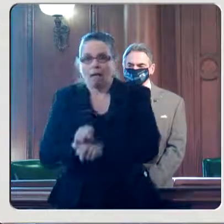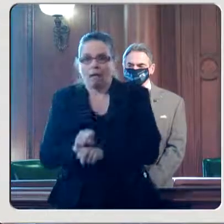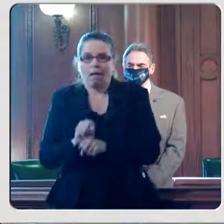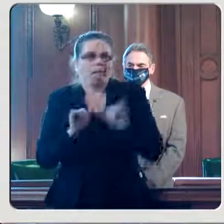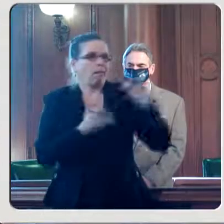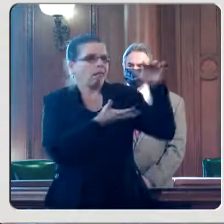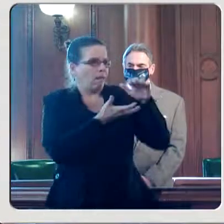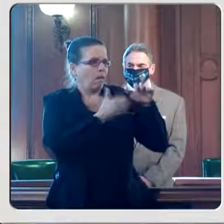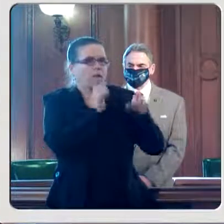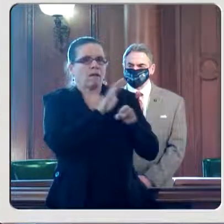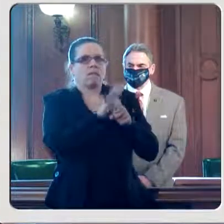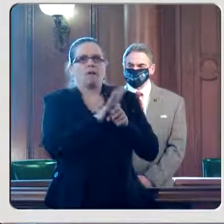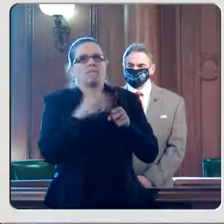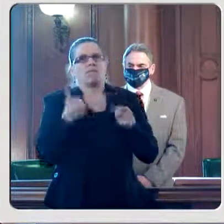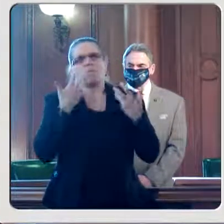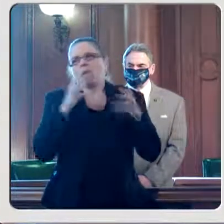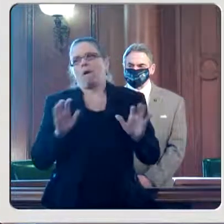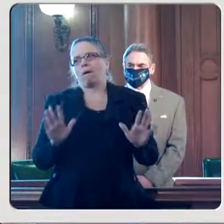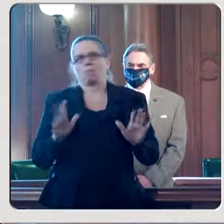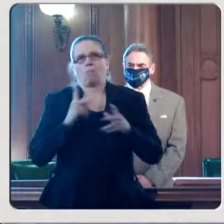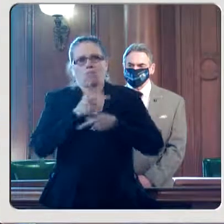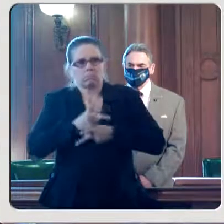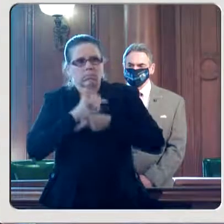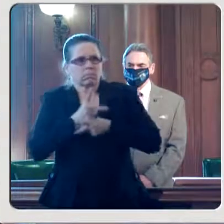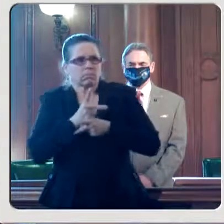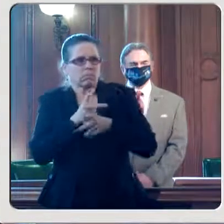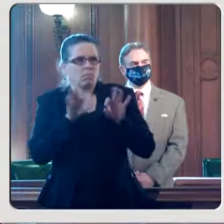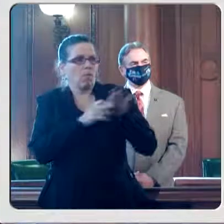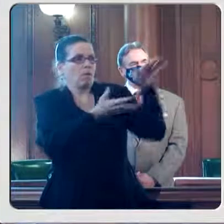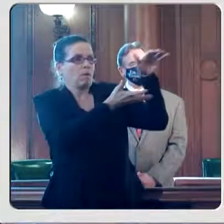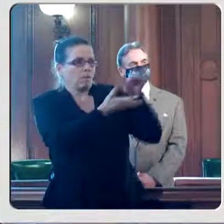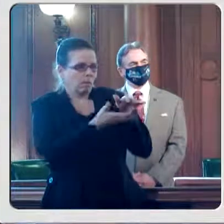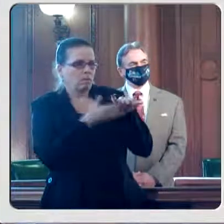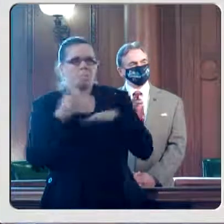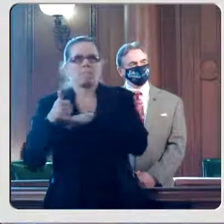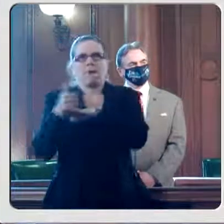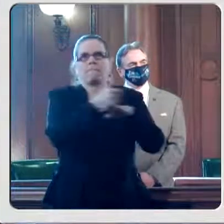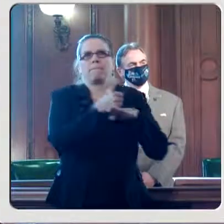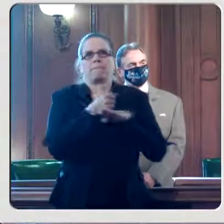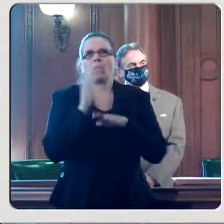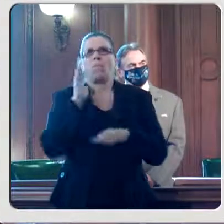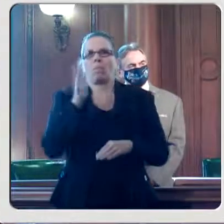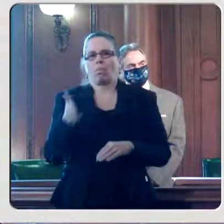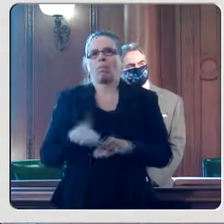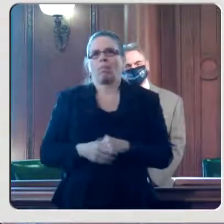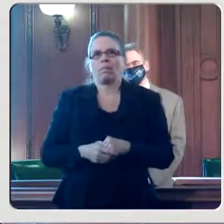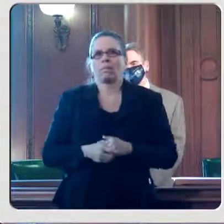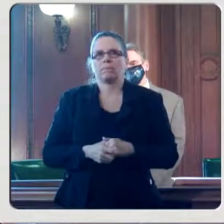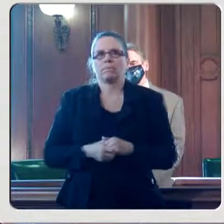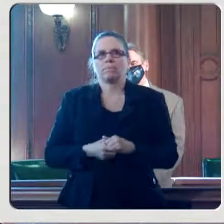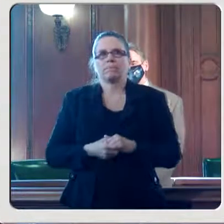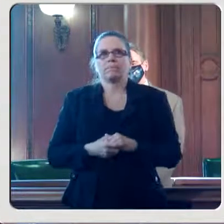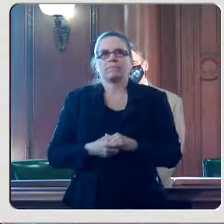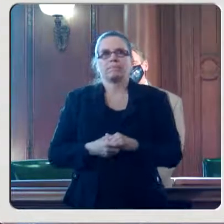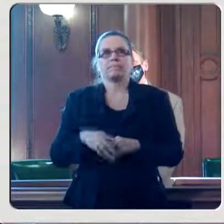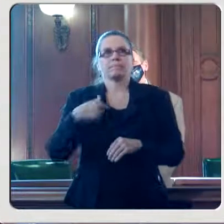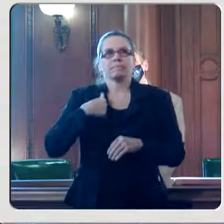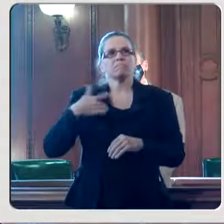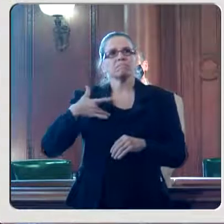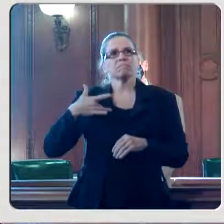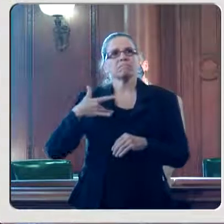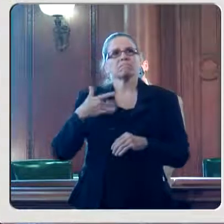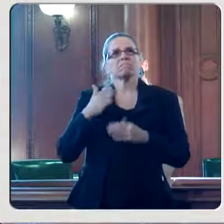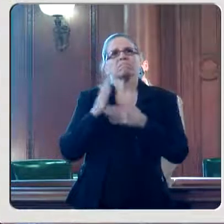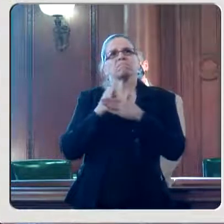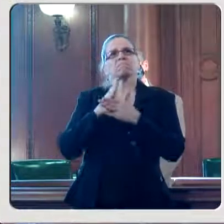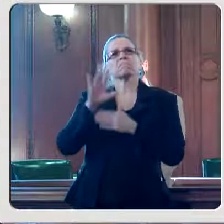but certainly I think Bowling School, it took us probably 7 to 10 days to stand that up, and